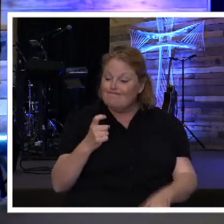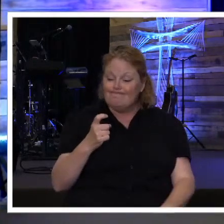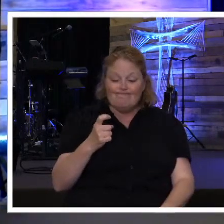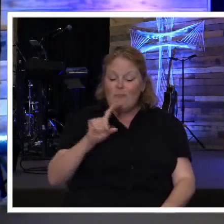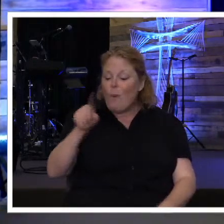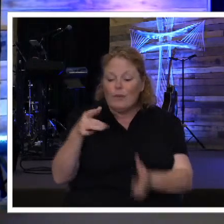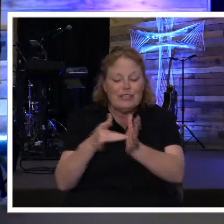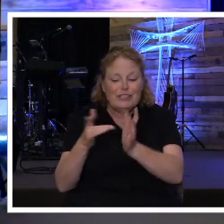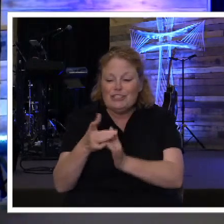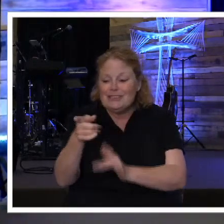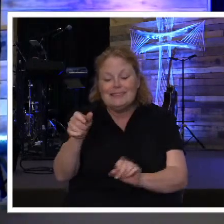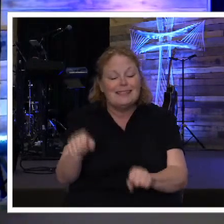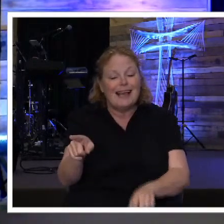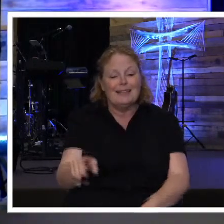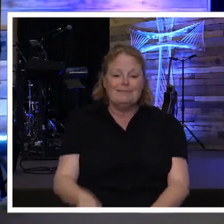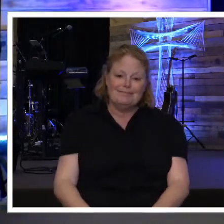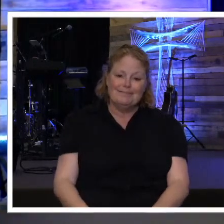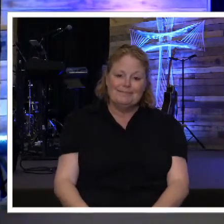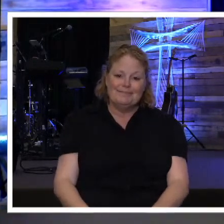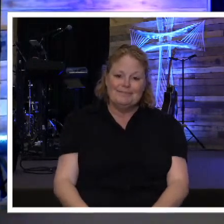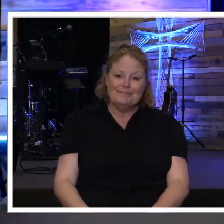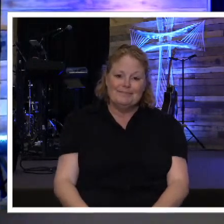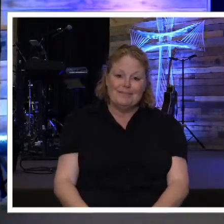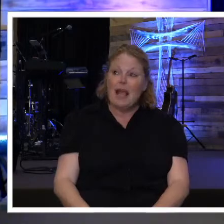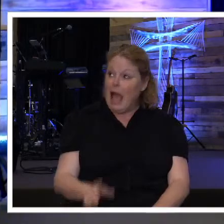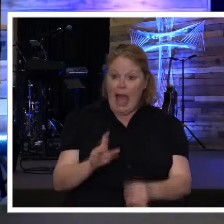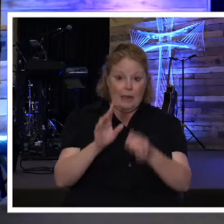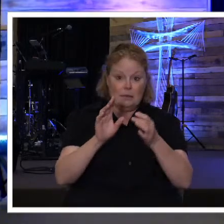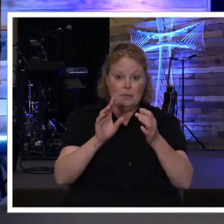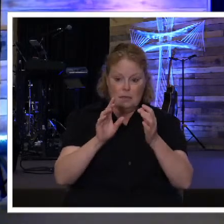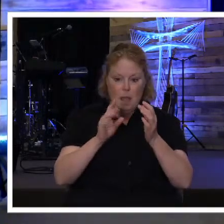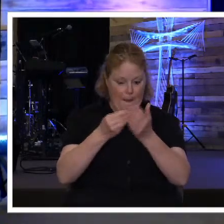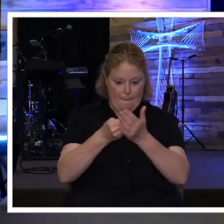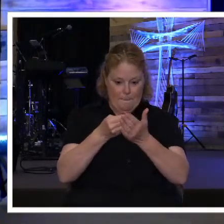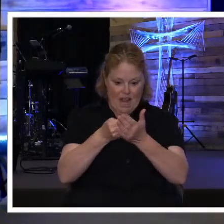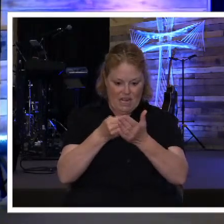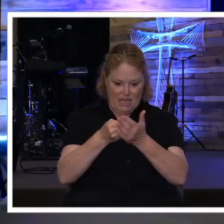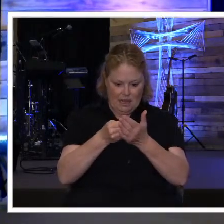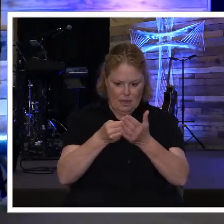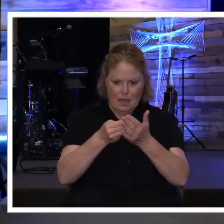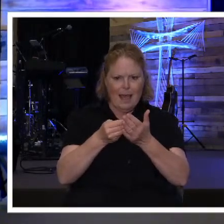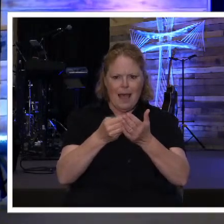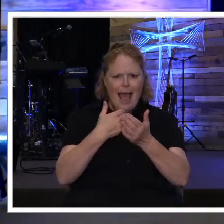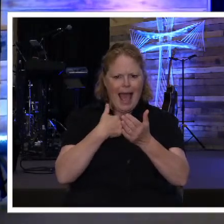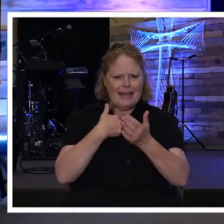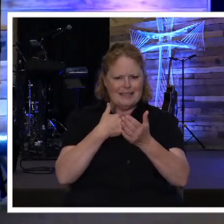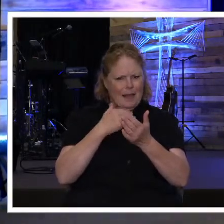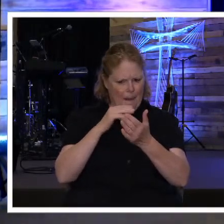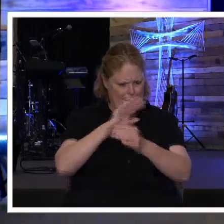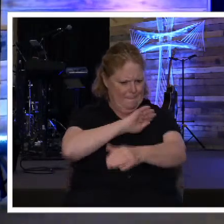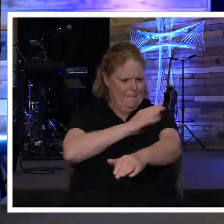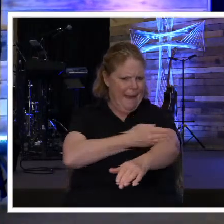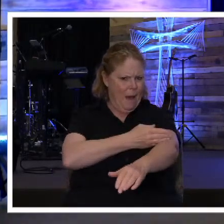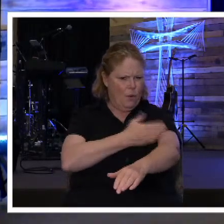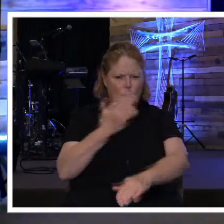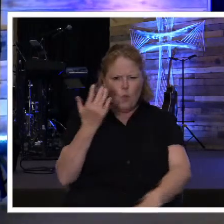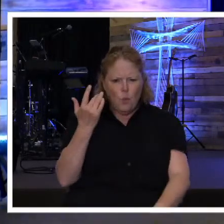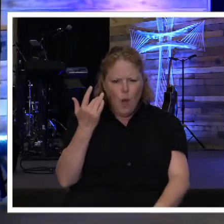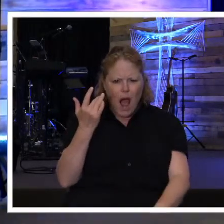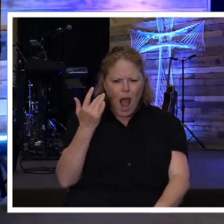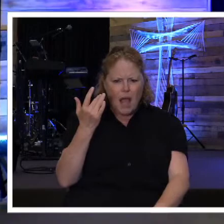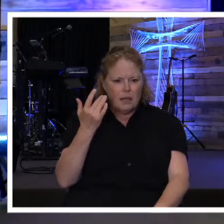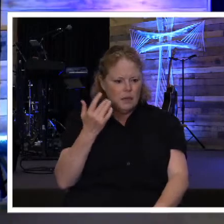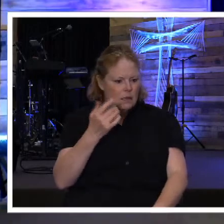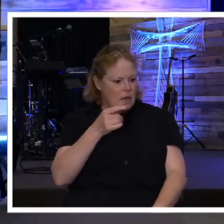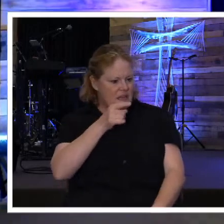that. And the spiritual power that money has in our life is when it sets itself up, or we allow it to set itself up, as something with